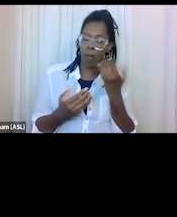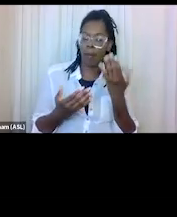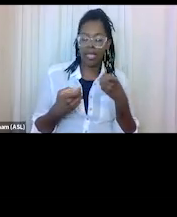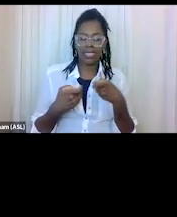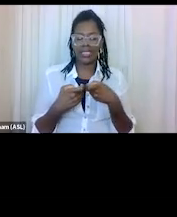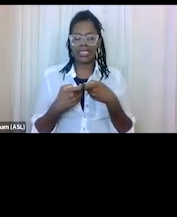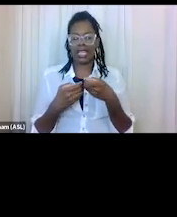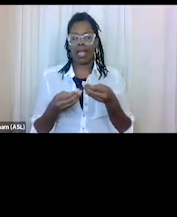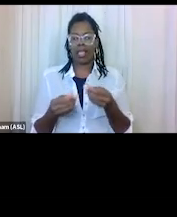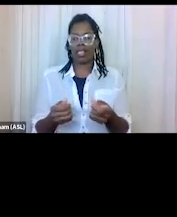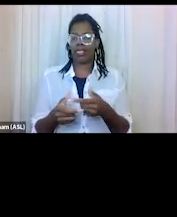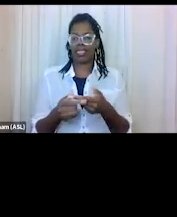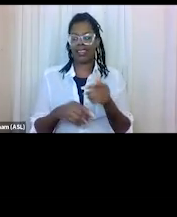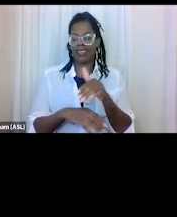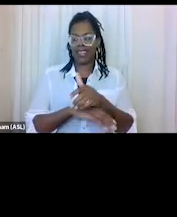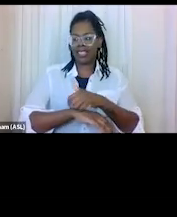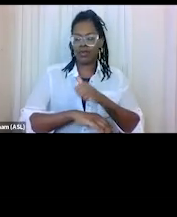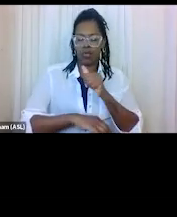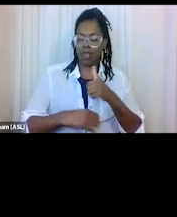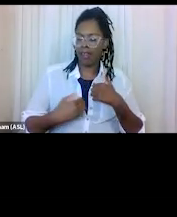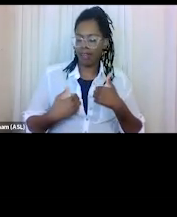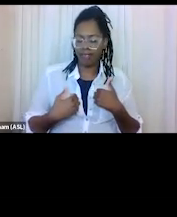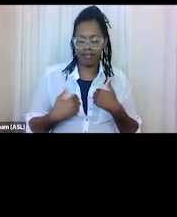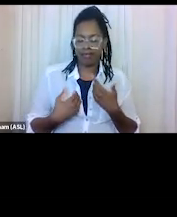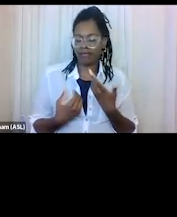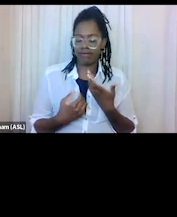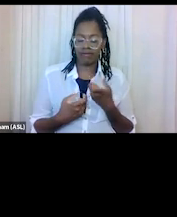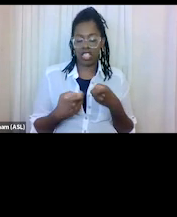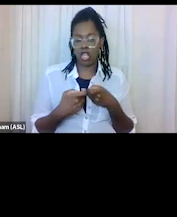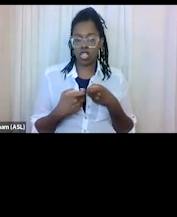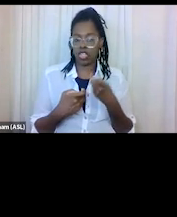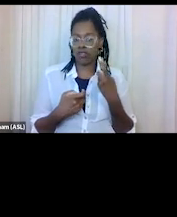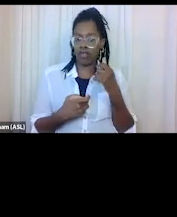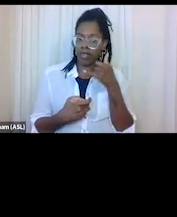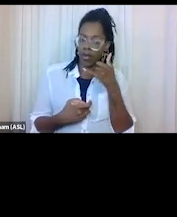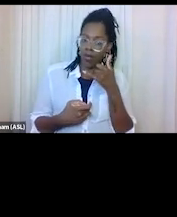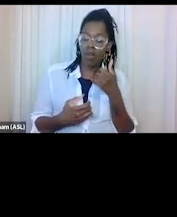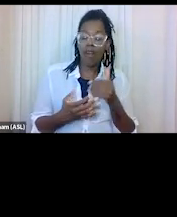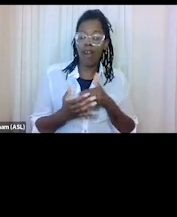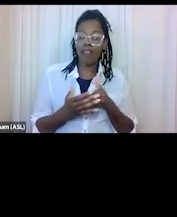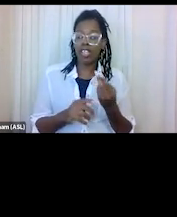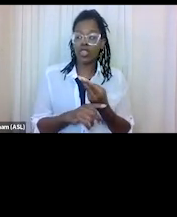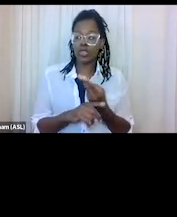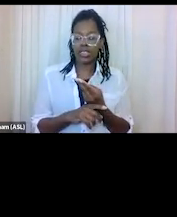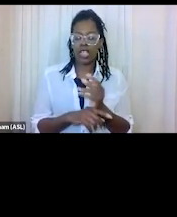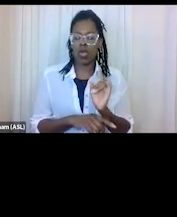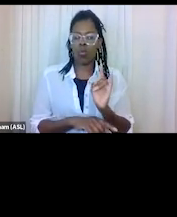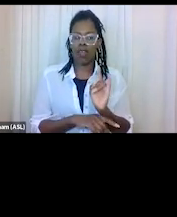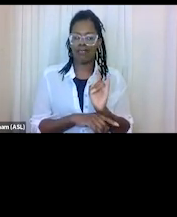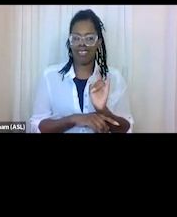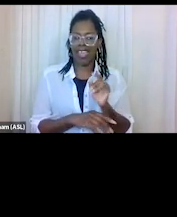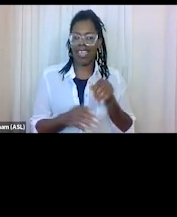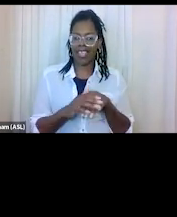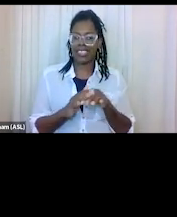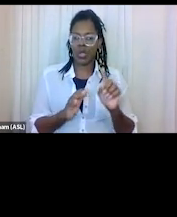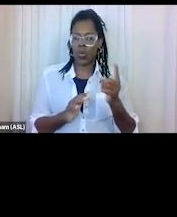day somewhere, so at night they don't have a charged phone. And often young people are using phones that have Wi-Fi access only and